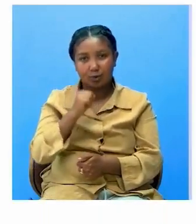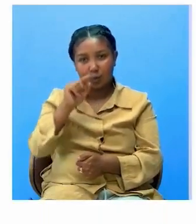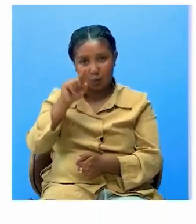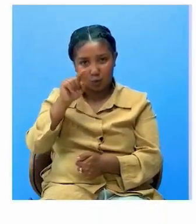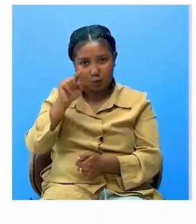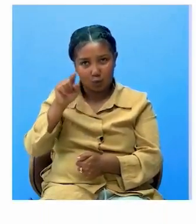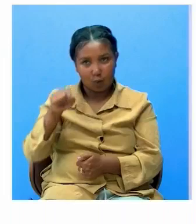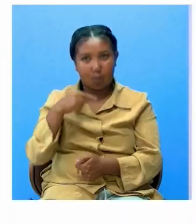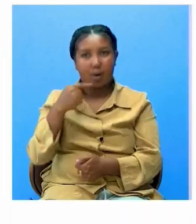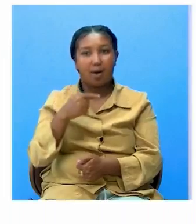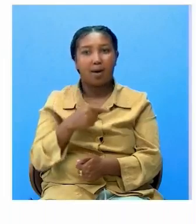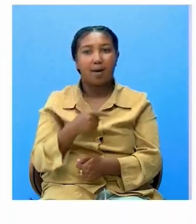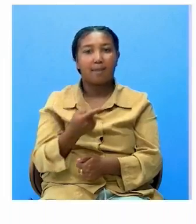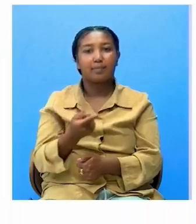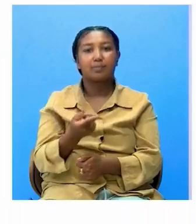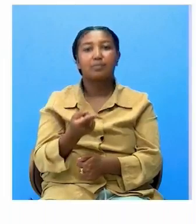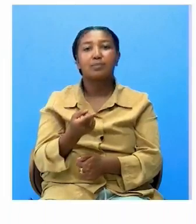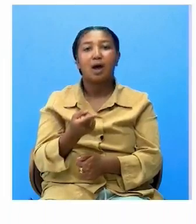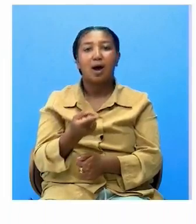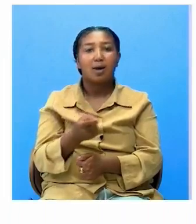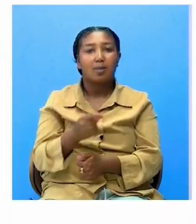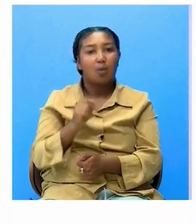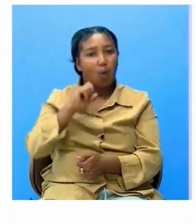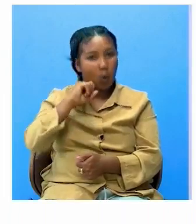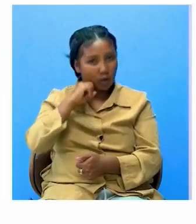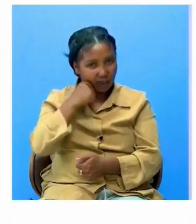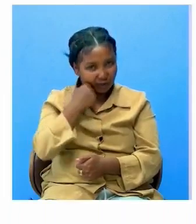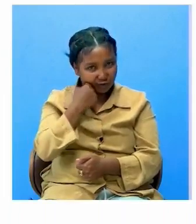comma, orange,